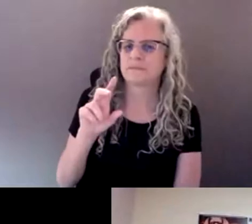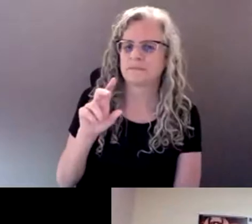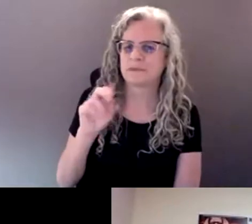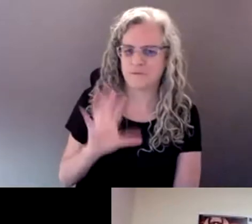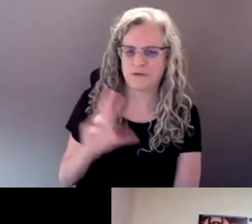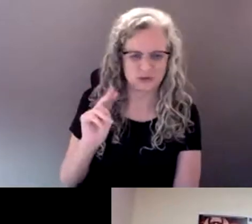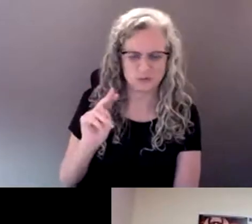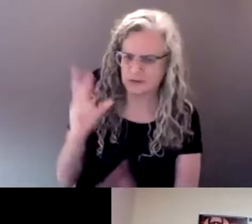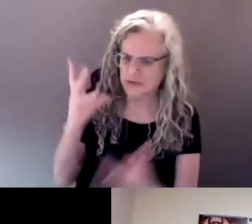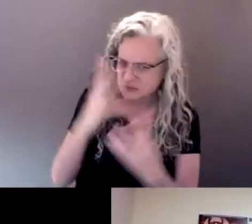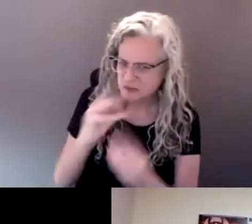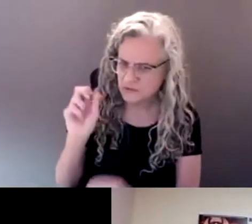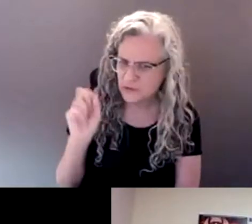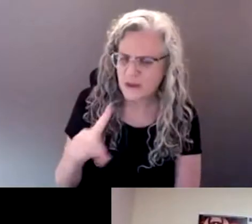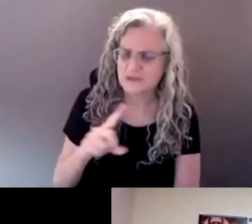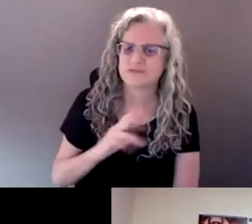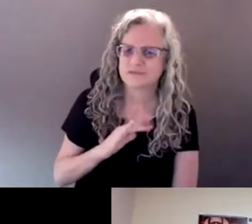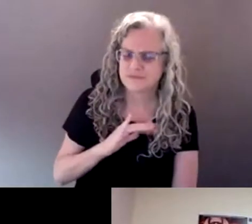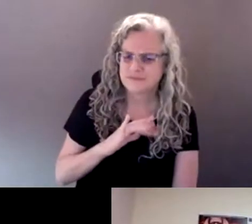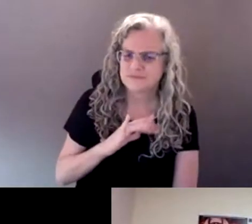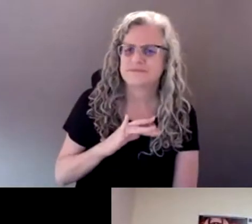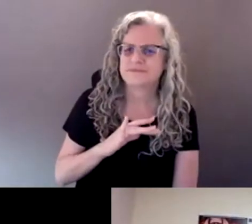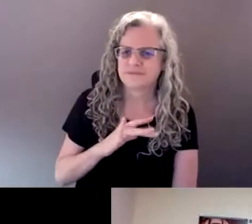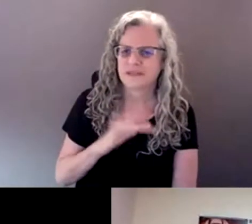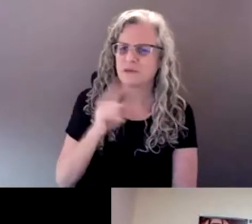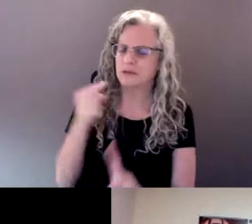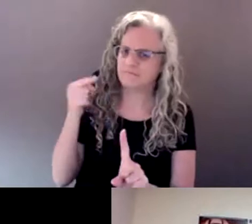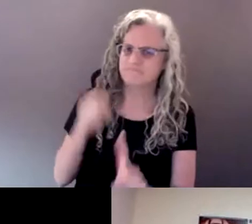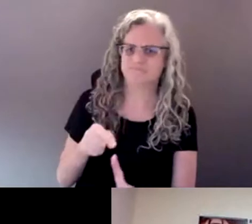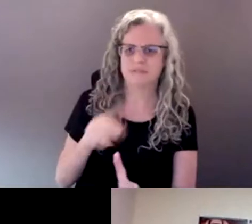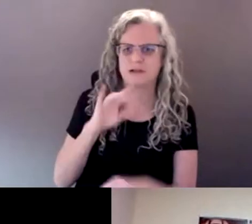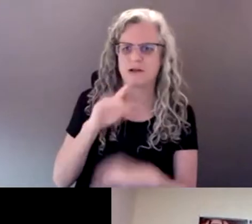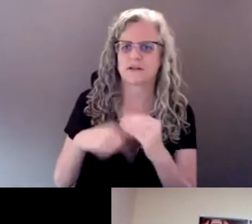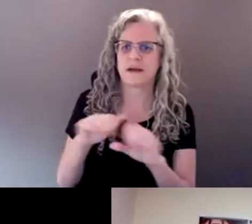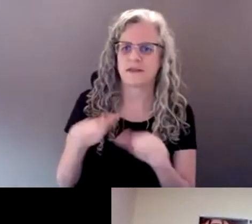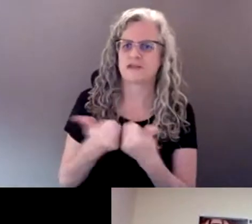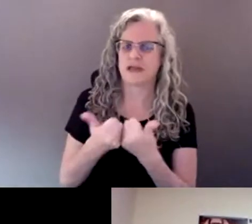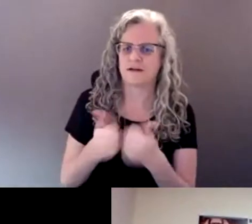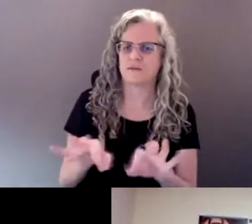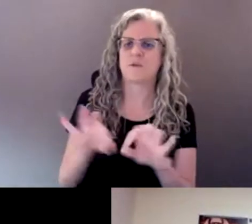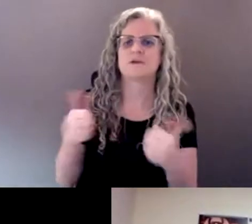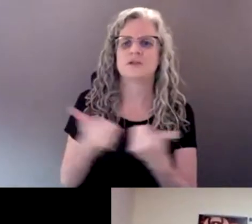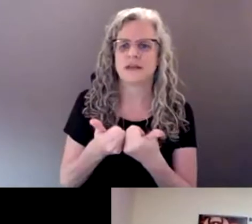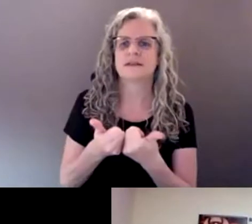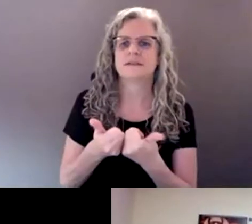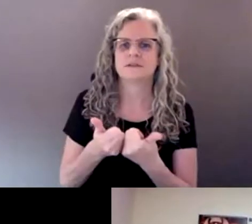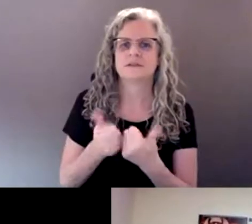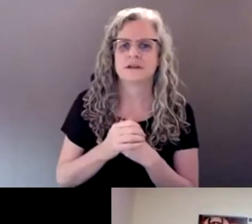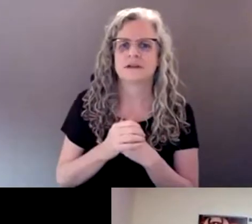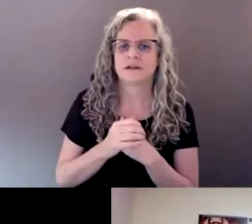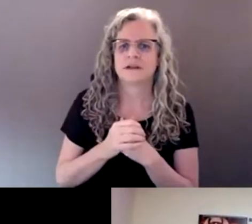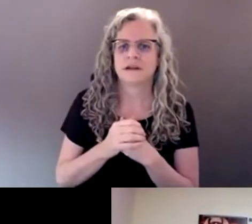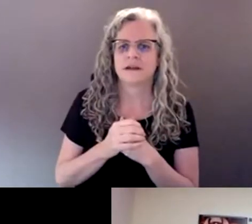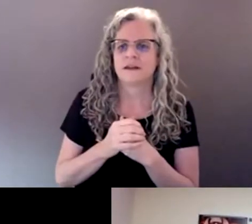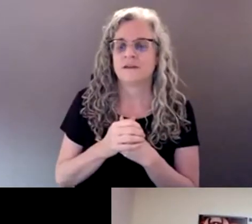And it gets to a really difficult, one of the challenges. And let me just say, Aidan, that